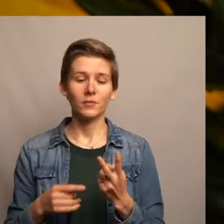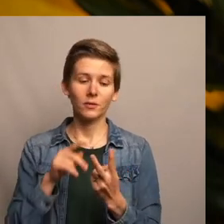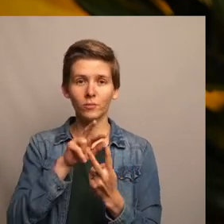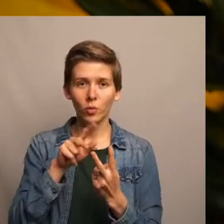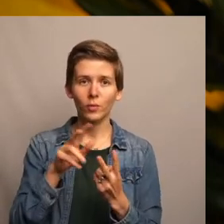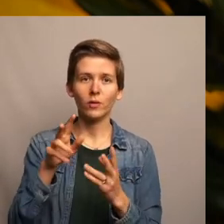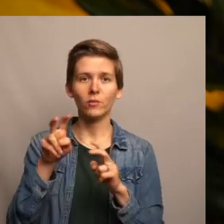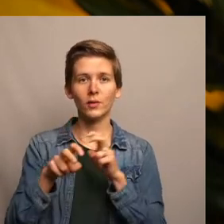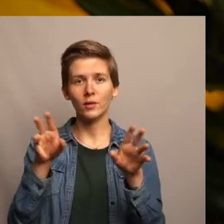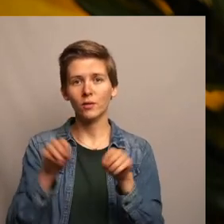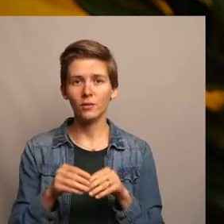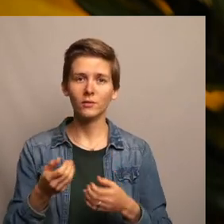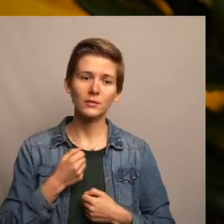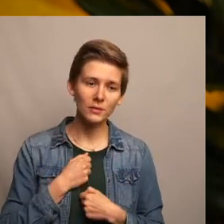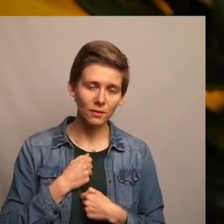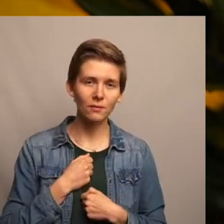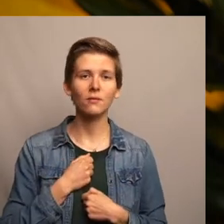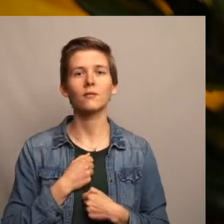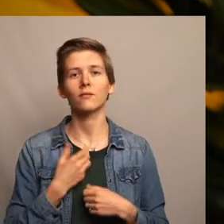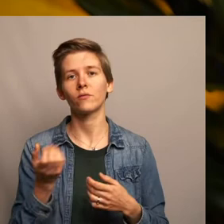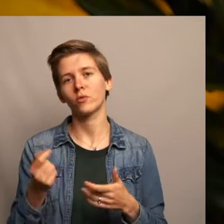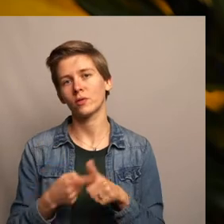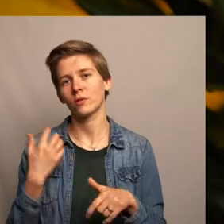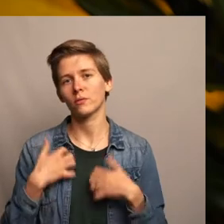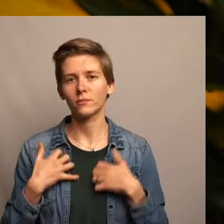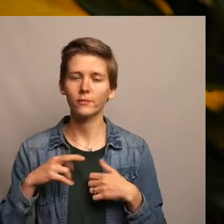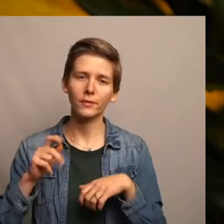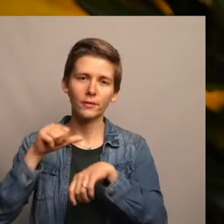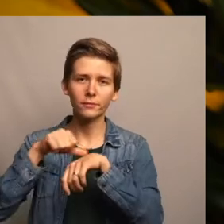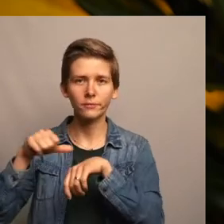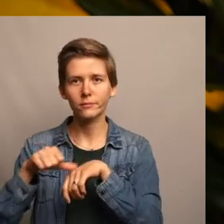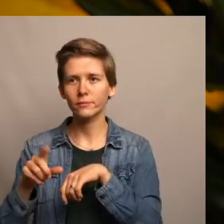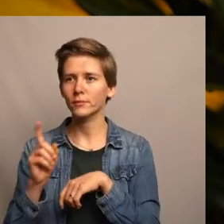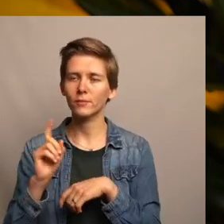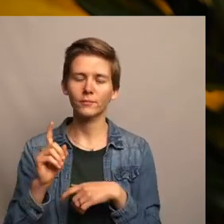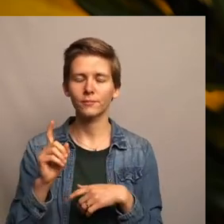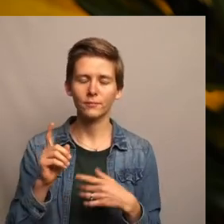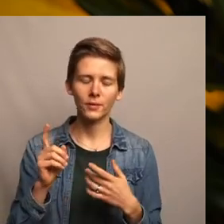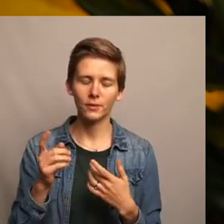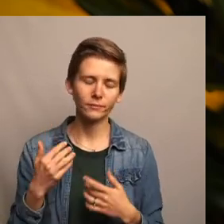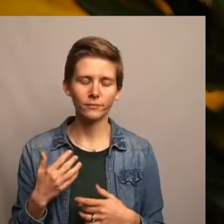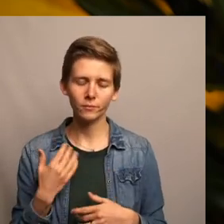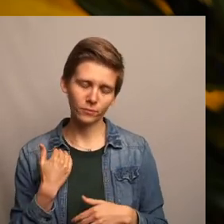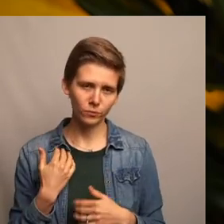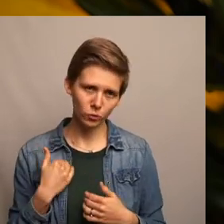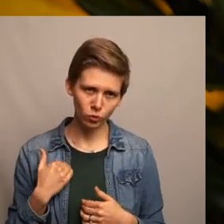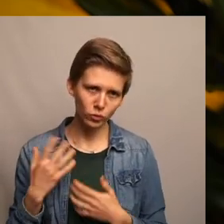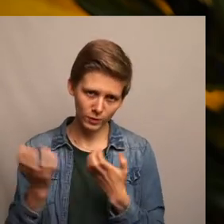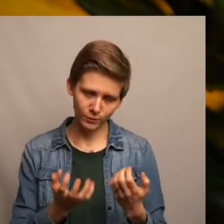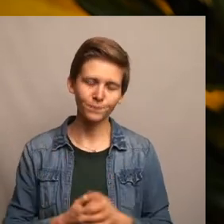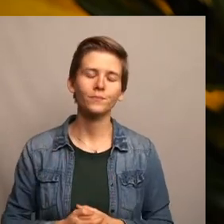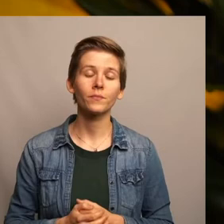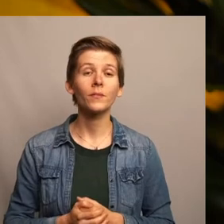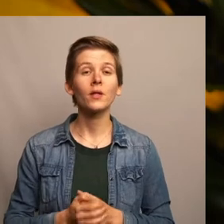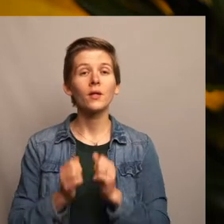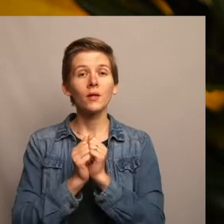like hormonal treatment or like surgery or whatever you feel like doing it. But at the same time, like all these